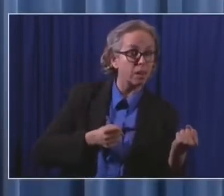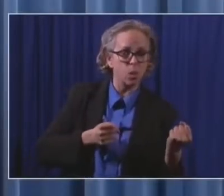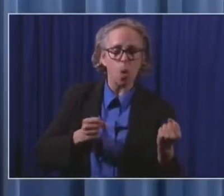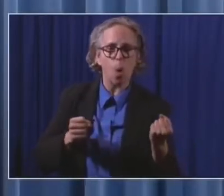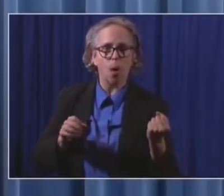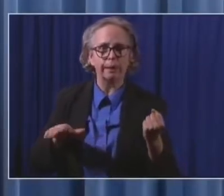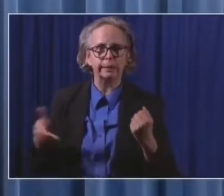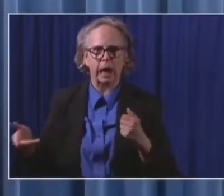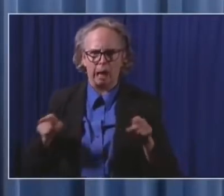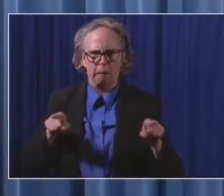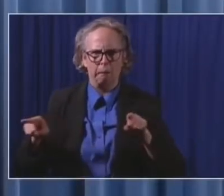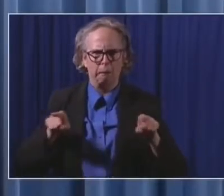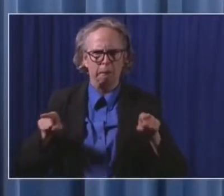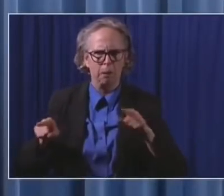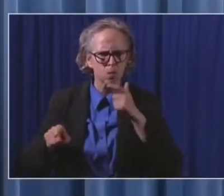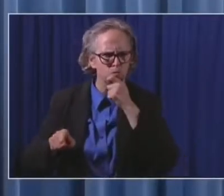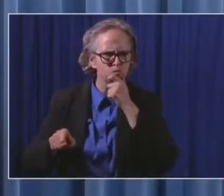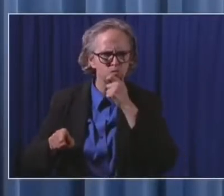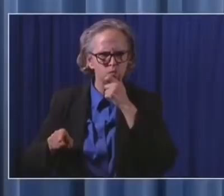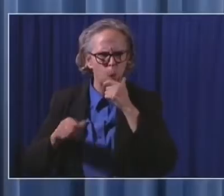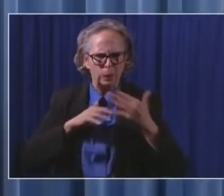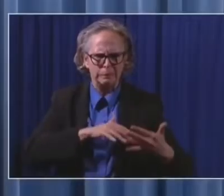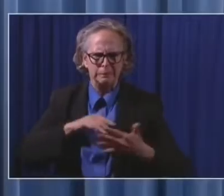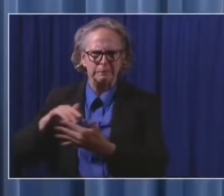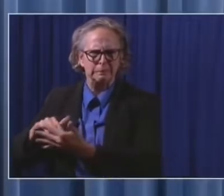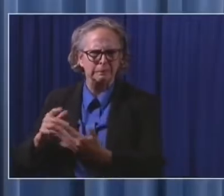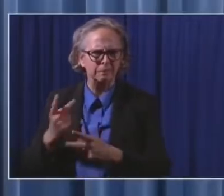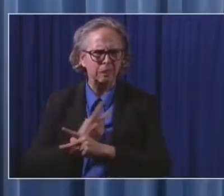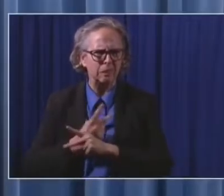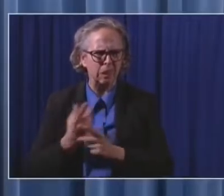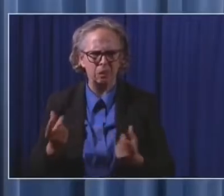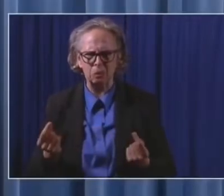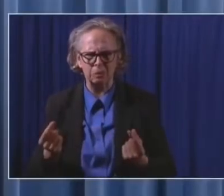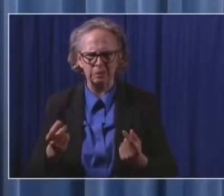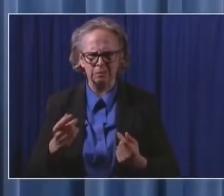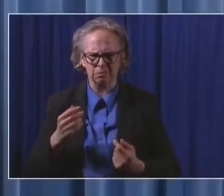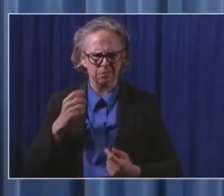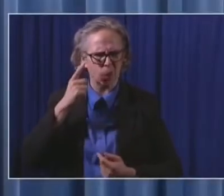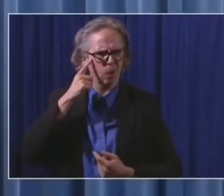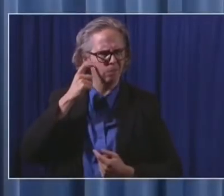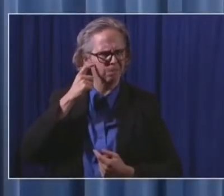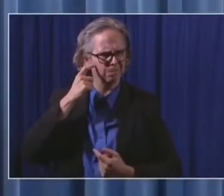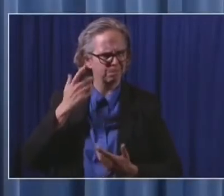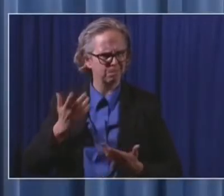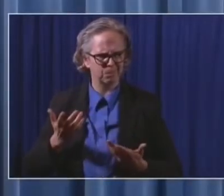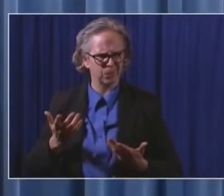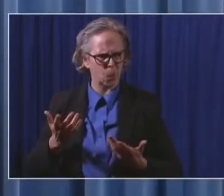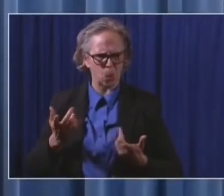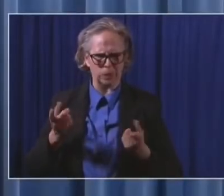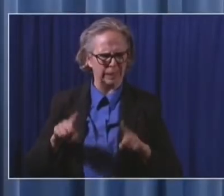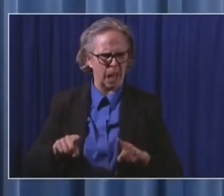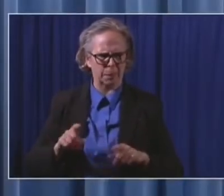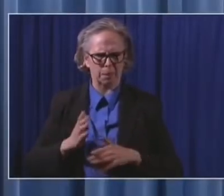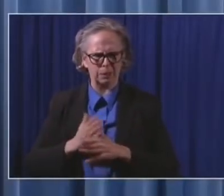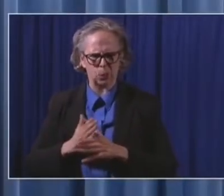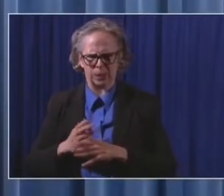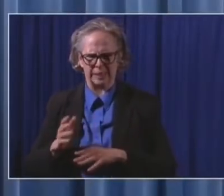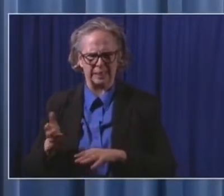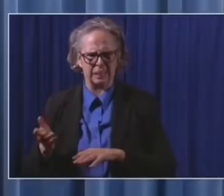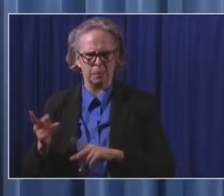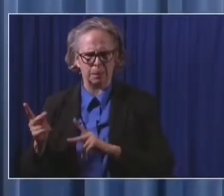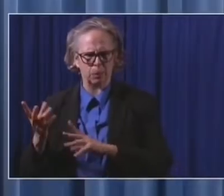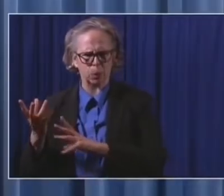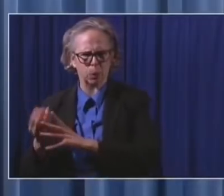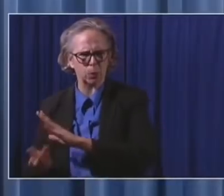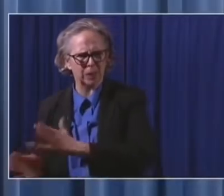it's a number of weeks many times if they do either recover or die. So those would be three things